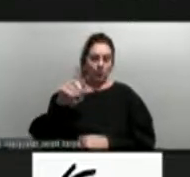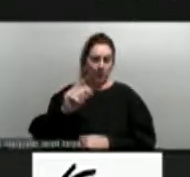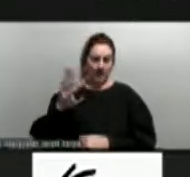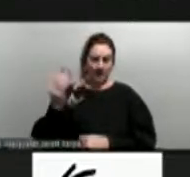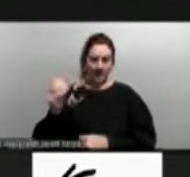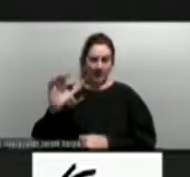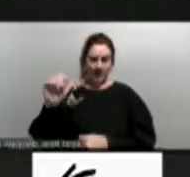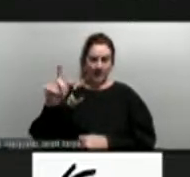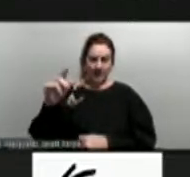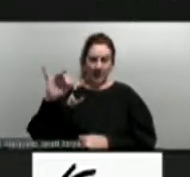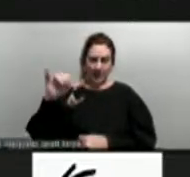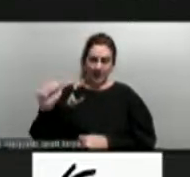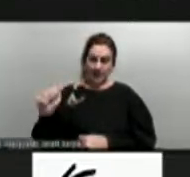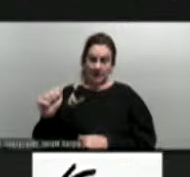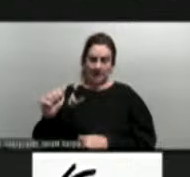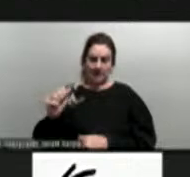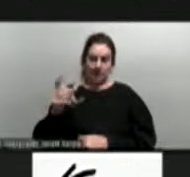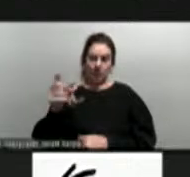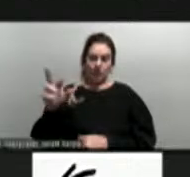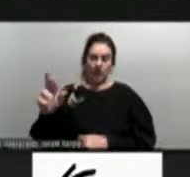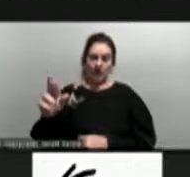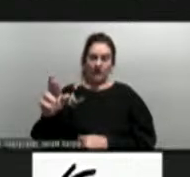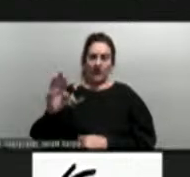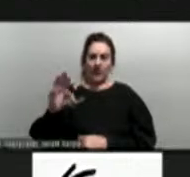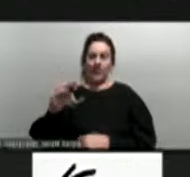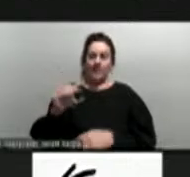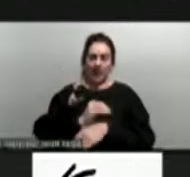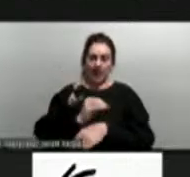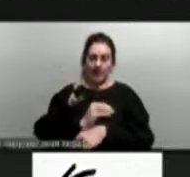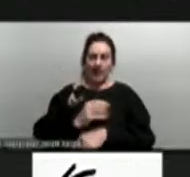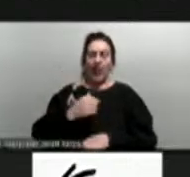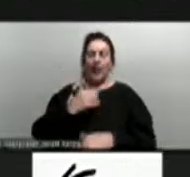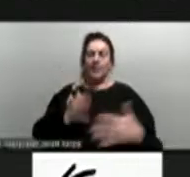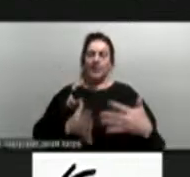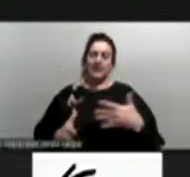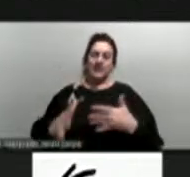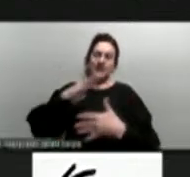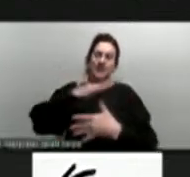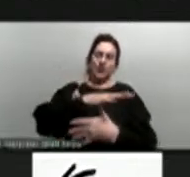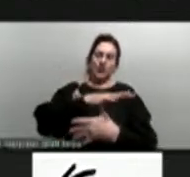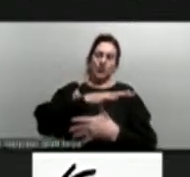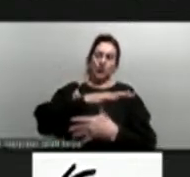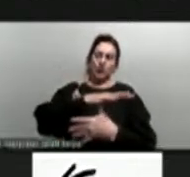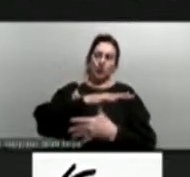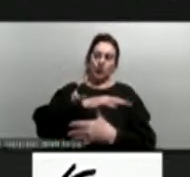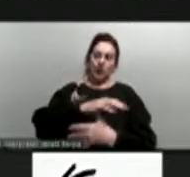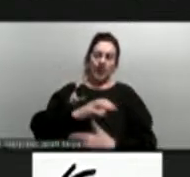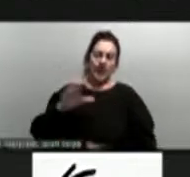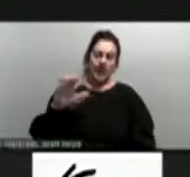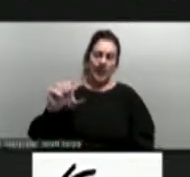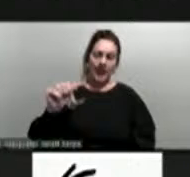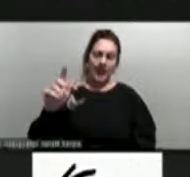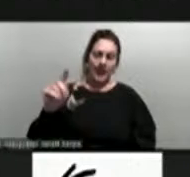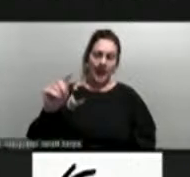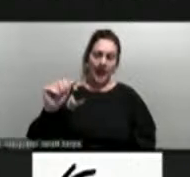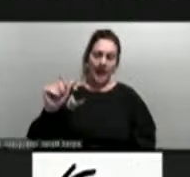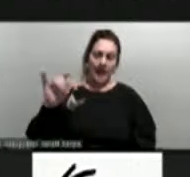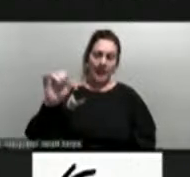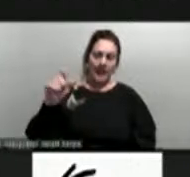Beach, Florida, 33141. I am the Senior Prosperity Coach Manager at Catalyst Miami, a nonprofit